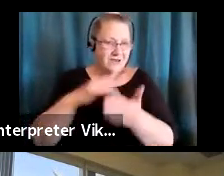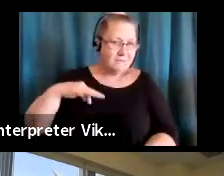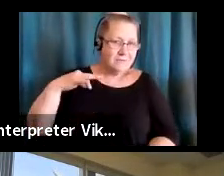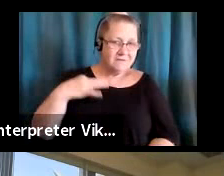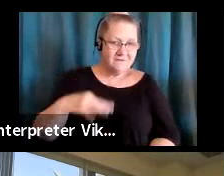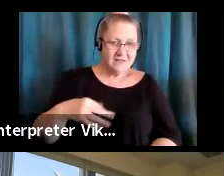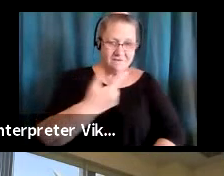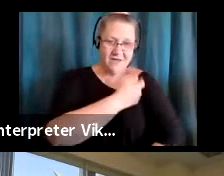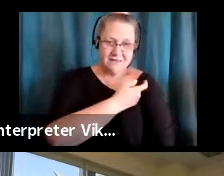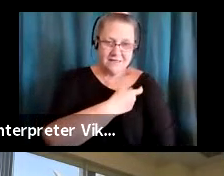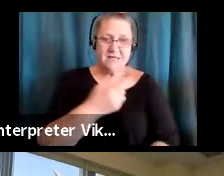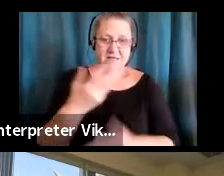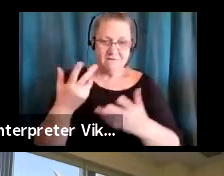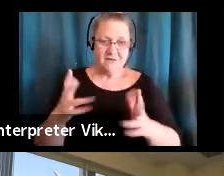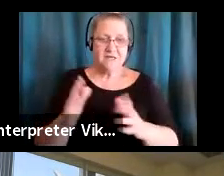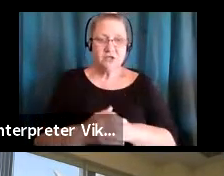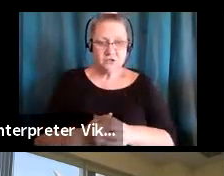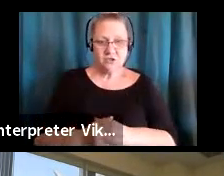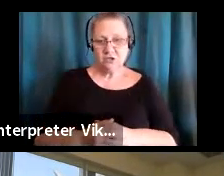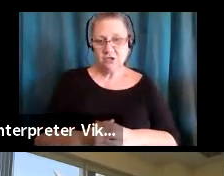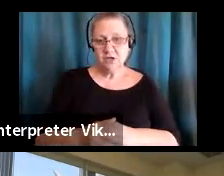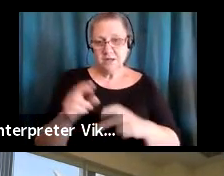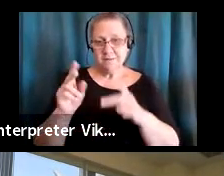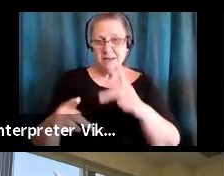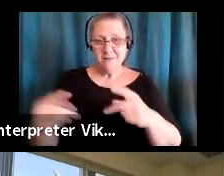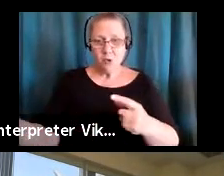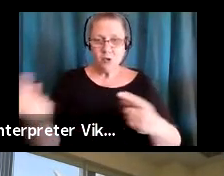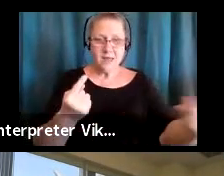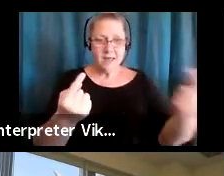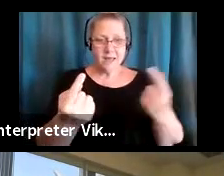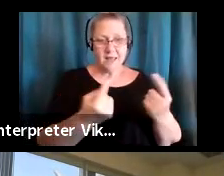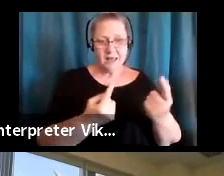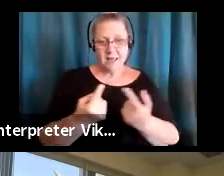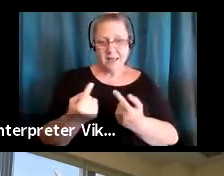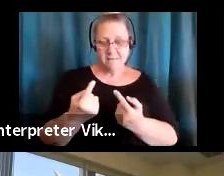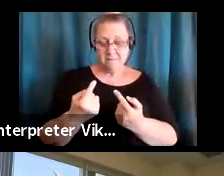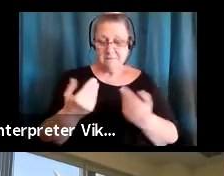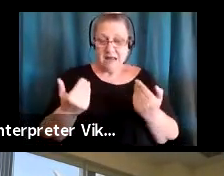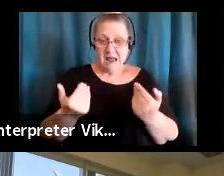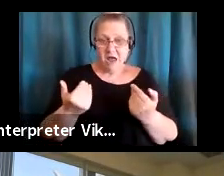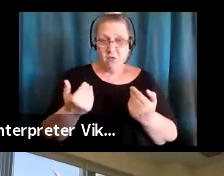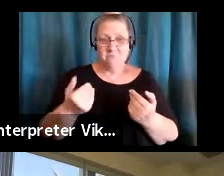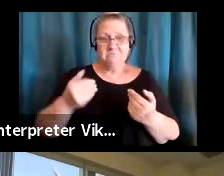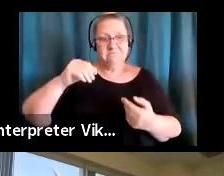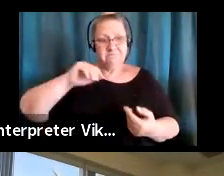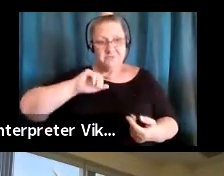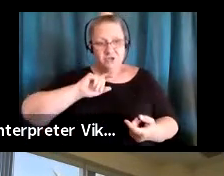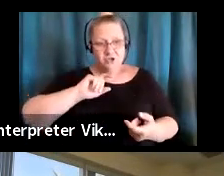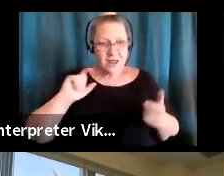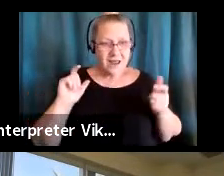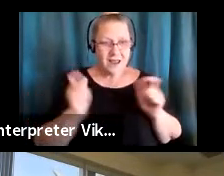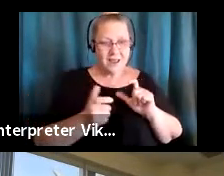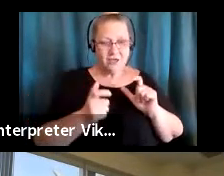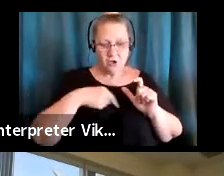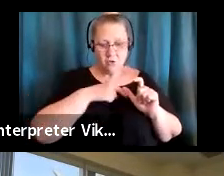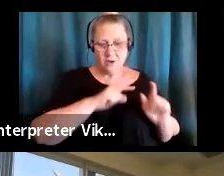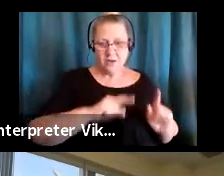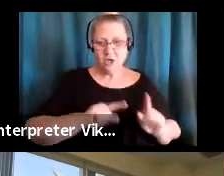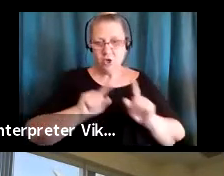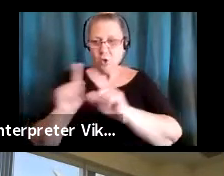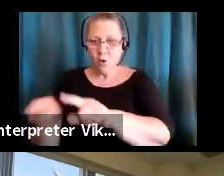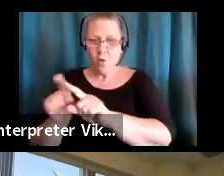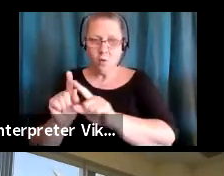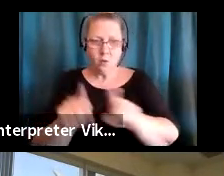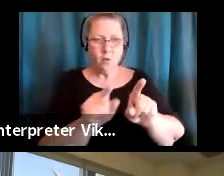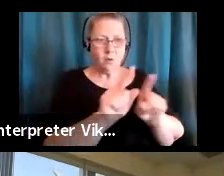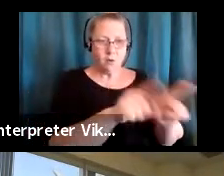to us, which we early on experienced a lot of success with, we want to go to them. So just talking to you a little bit about what we have been